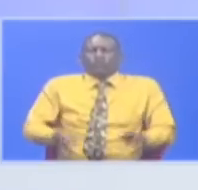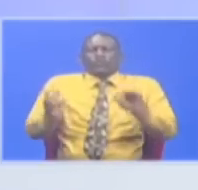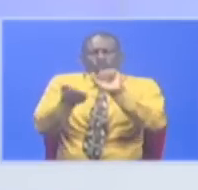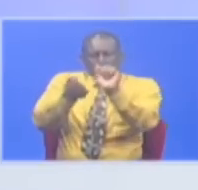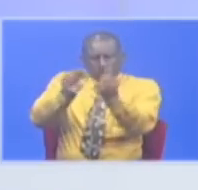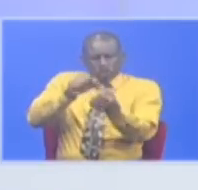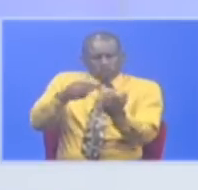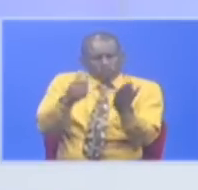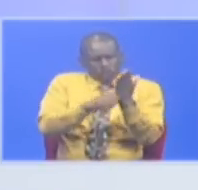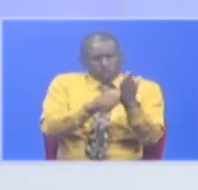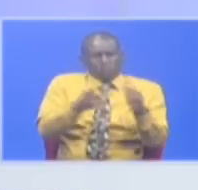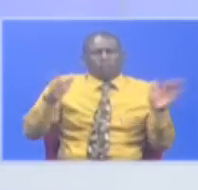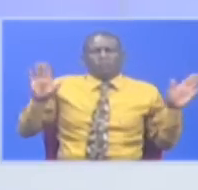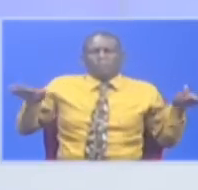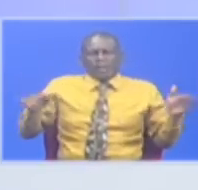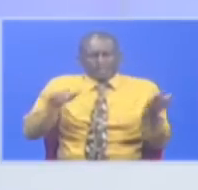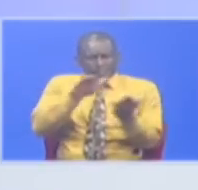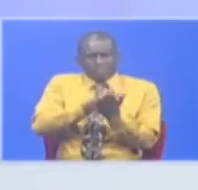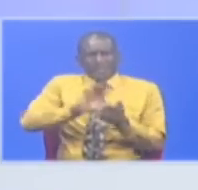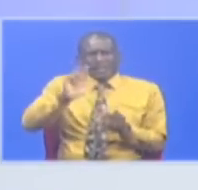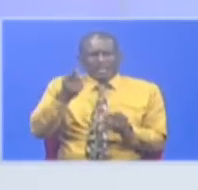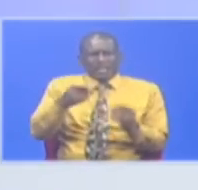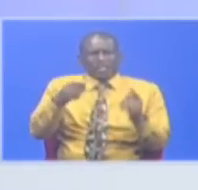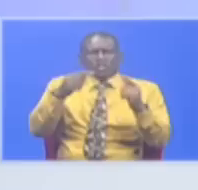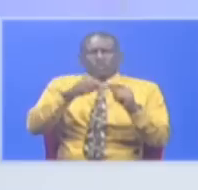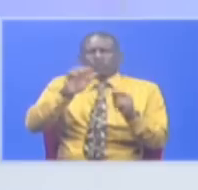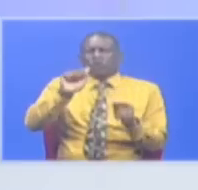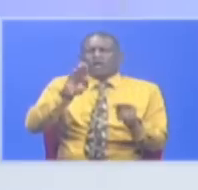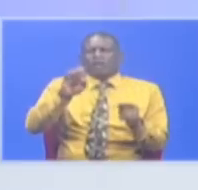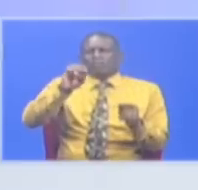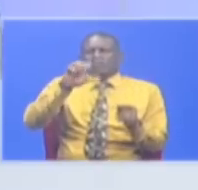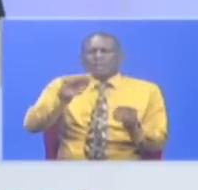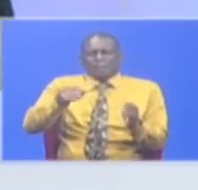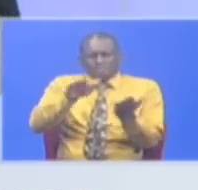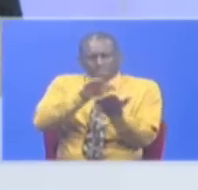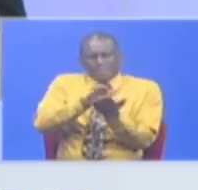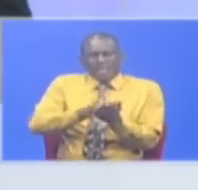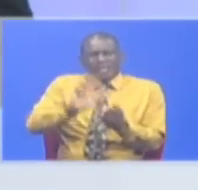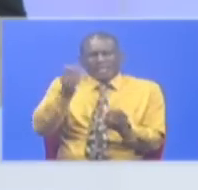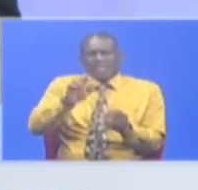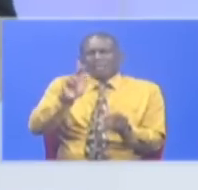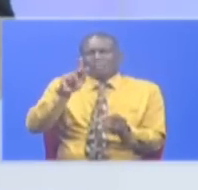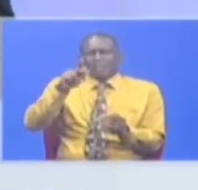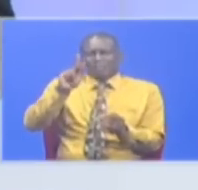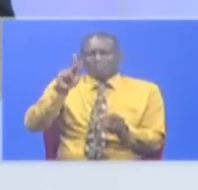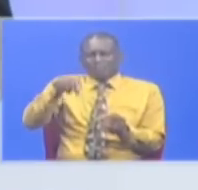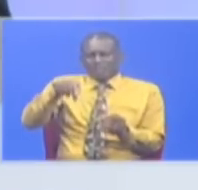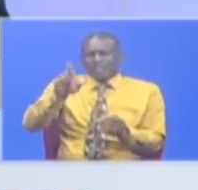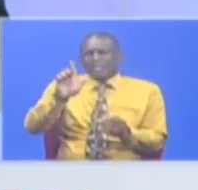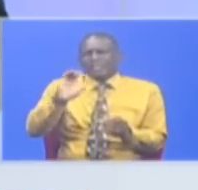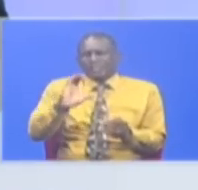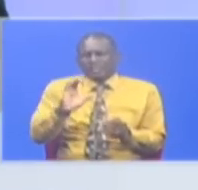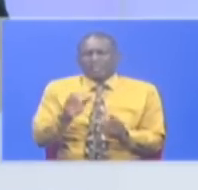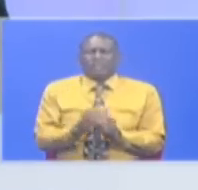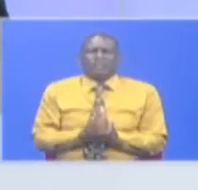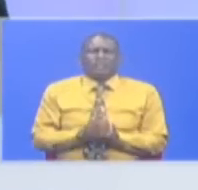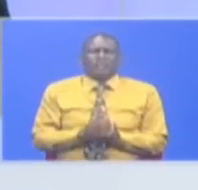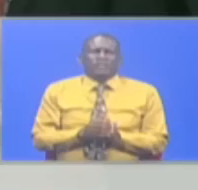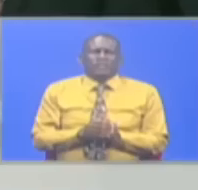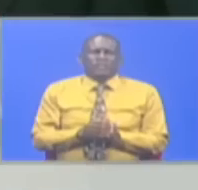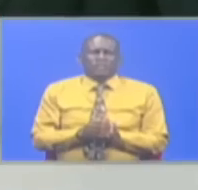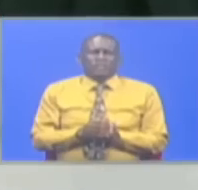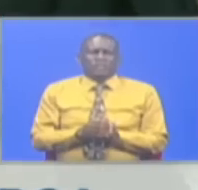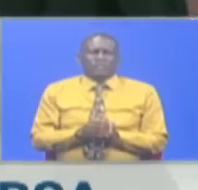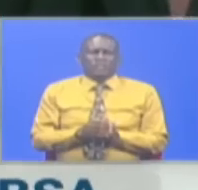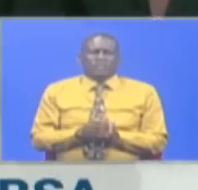name from Barclays Bank Kenya to Absa Bank Kenya PLC. Alex Mwangi reports.